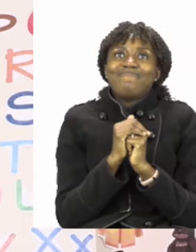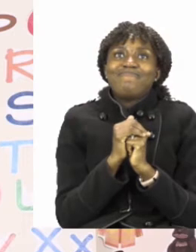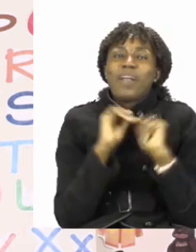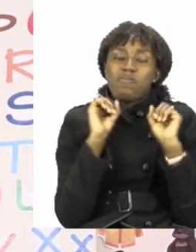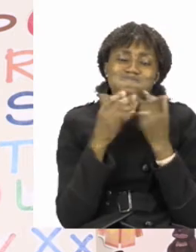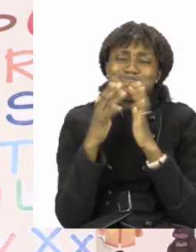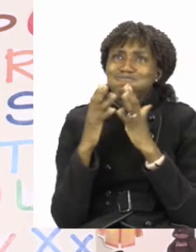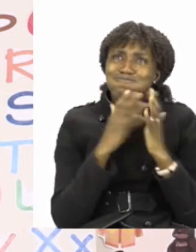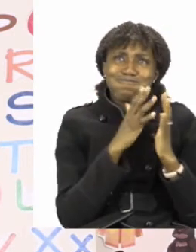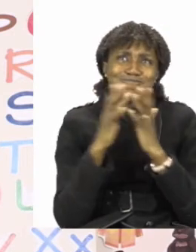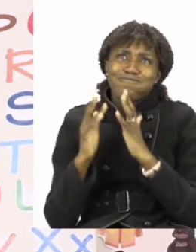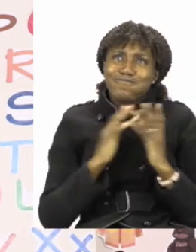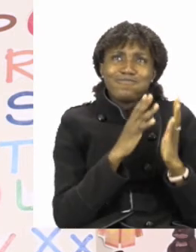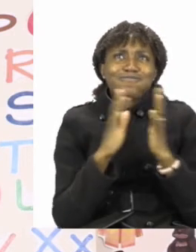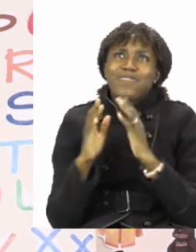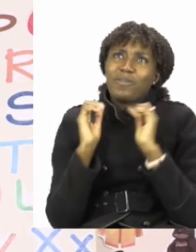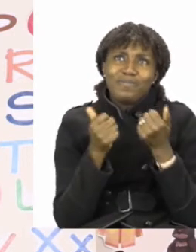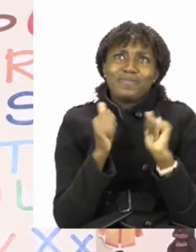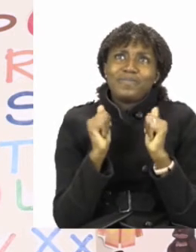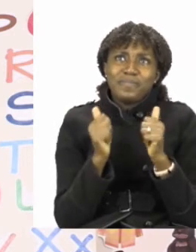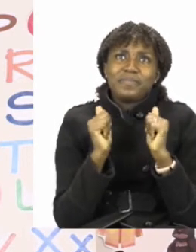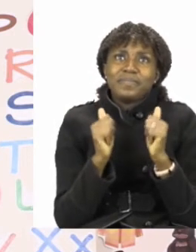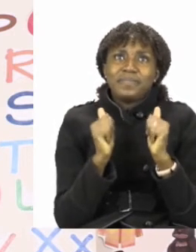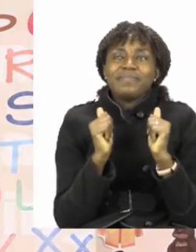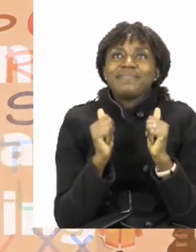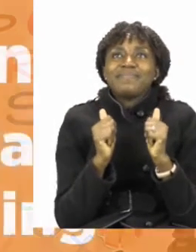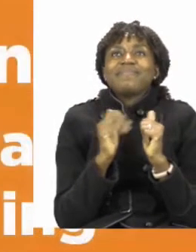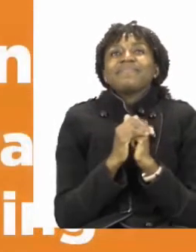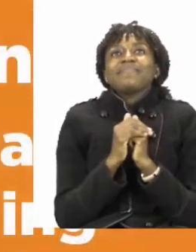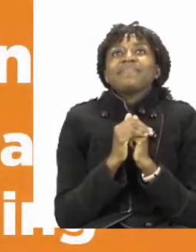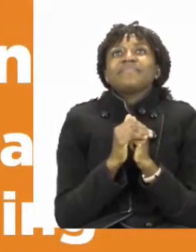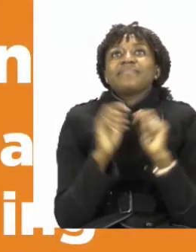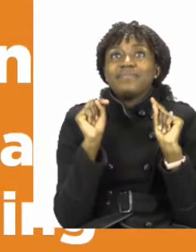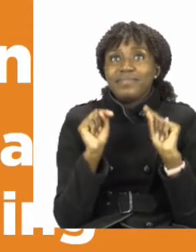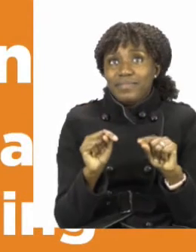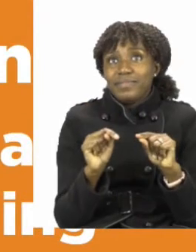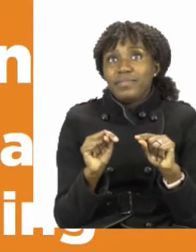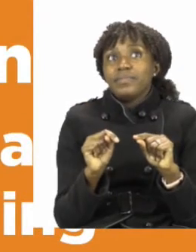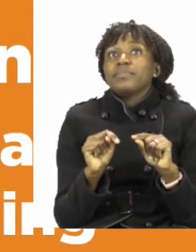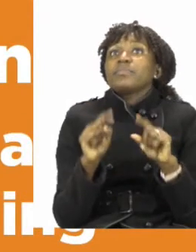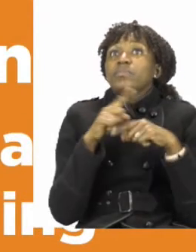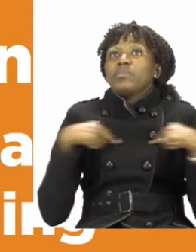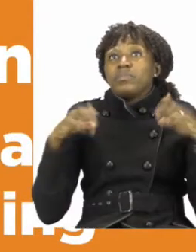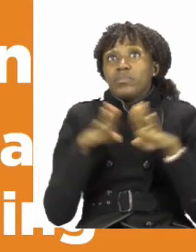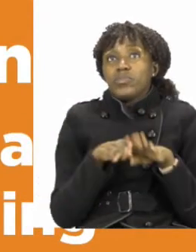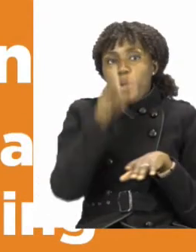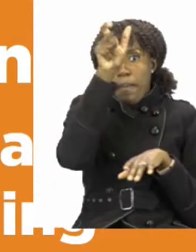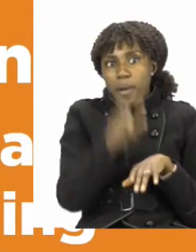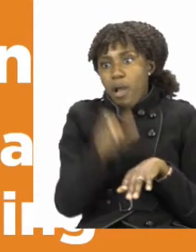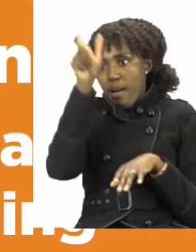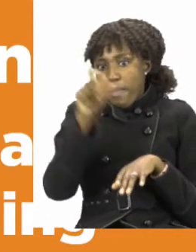away. Yay! Good job, everyone! For today's lesson, we will be